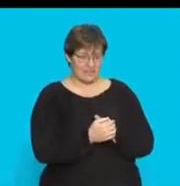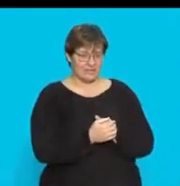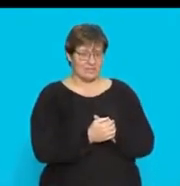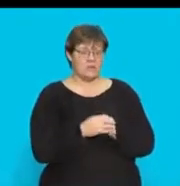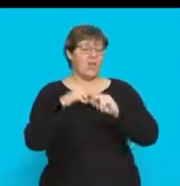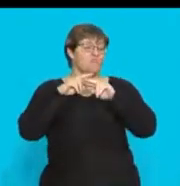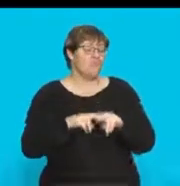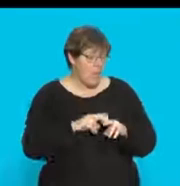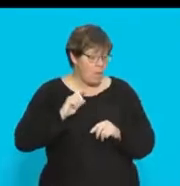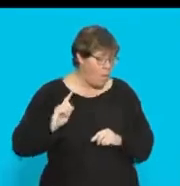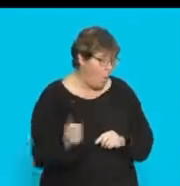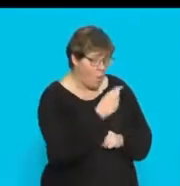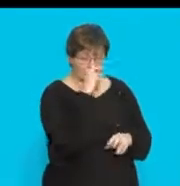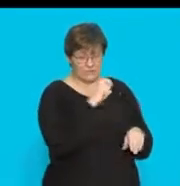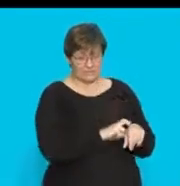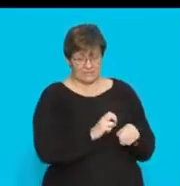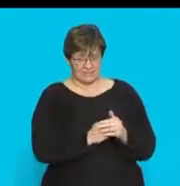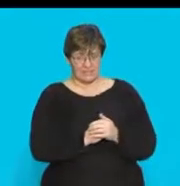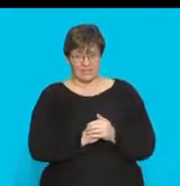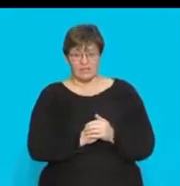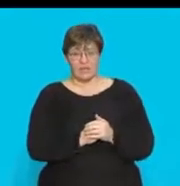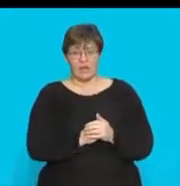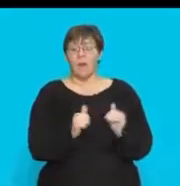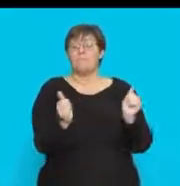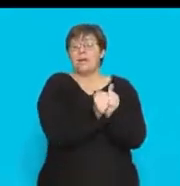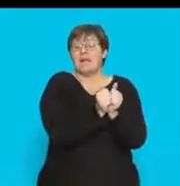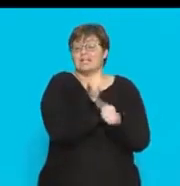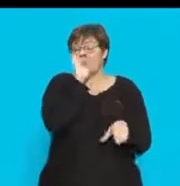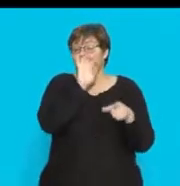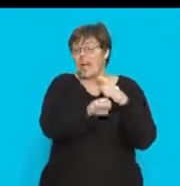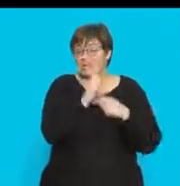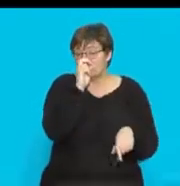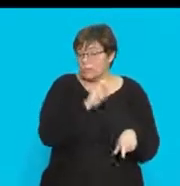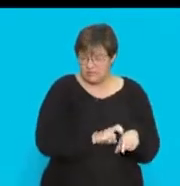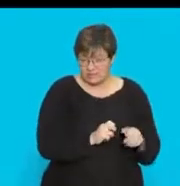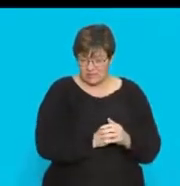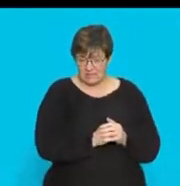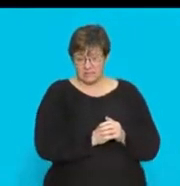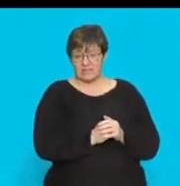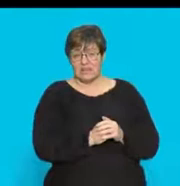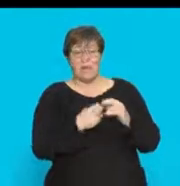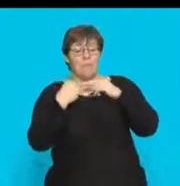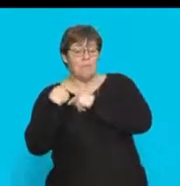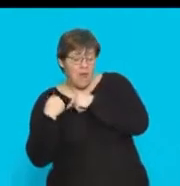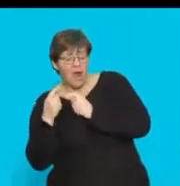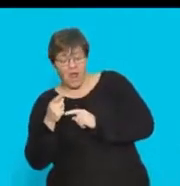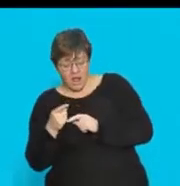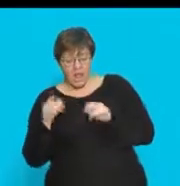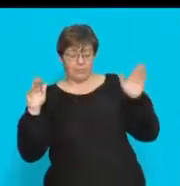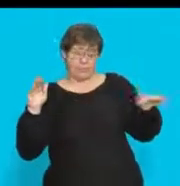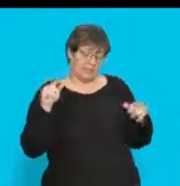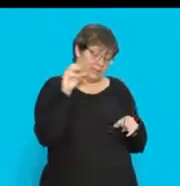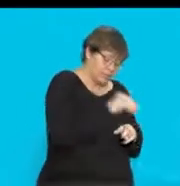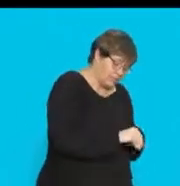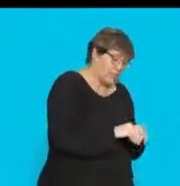don't have to rely on all of those things. I don't have to find a partner. Right, I don't have to rely on the pollinators of taking it from